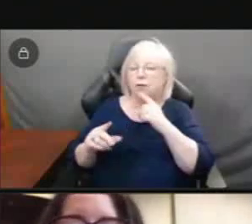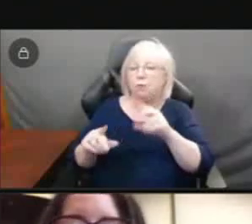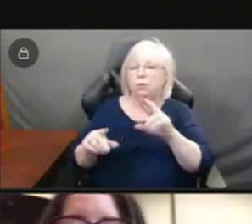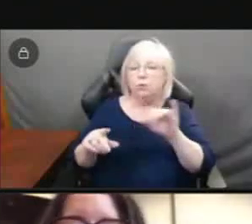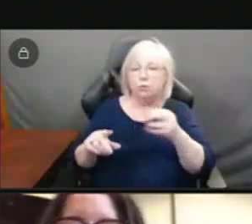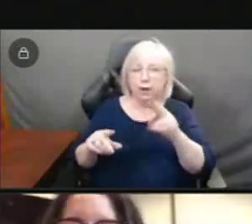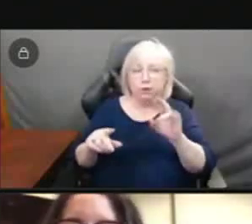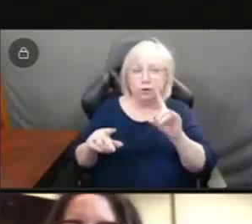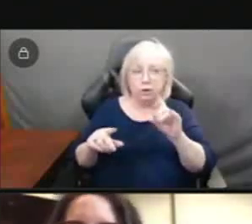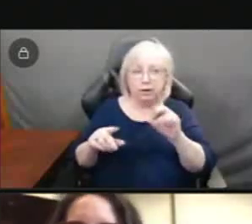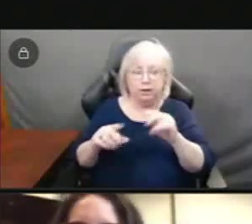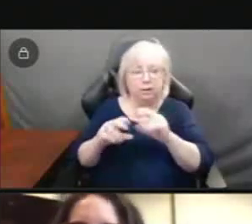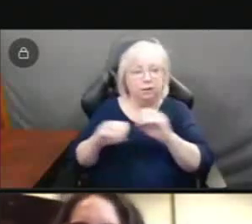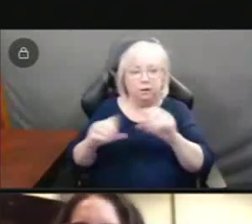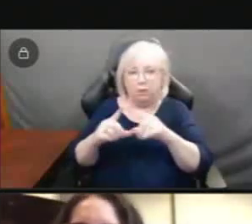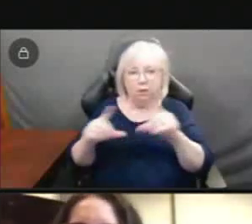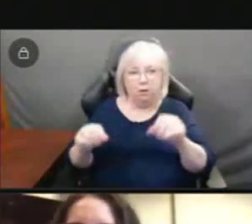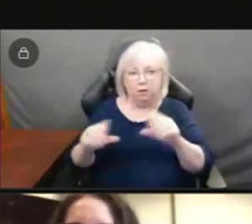Card.